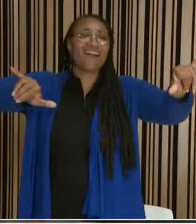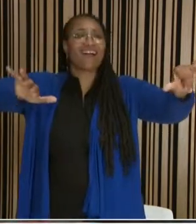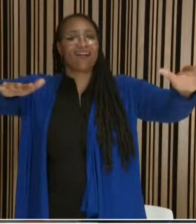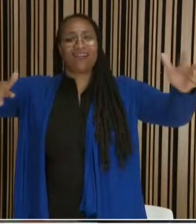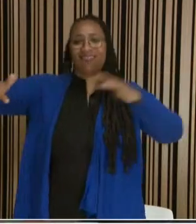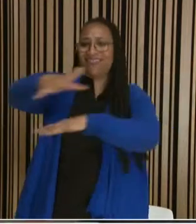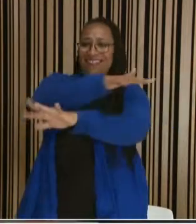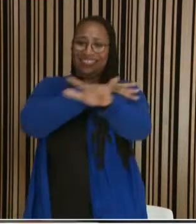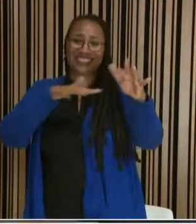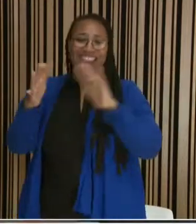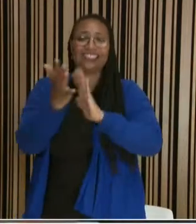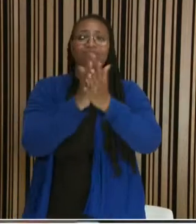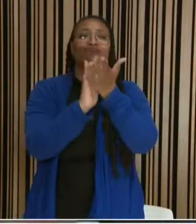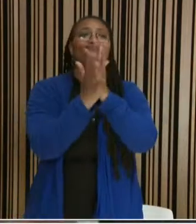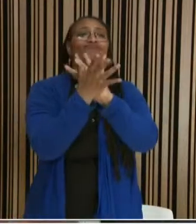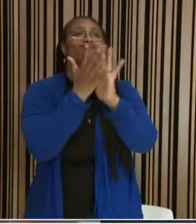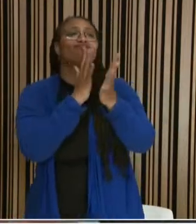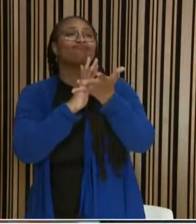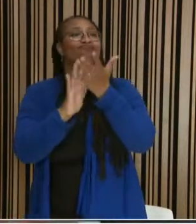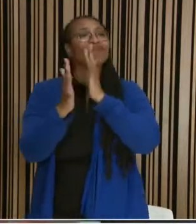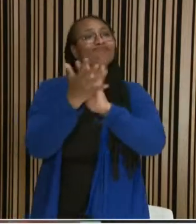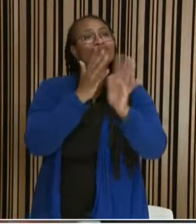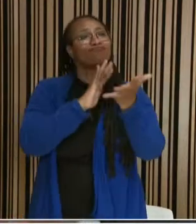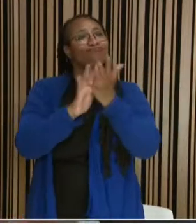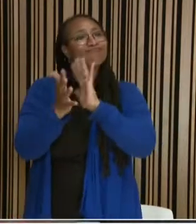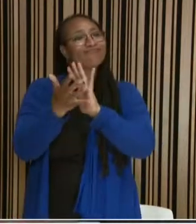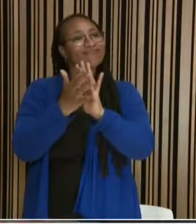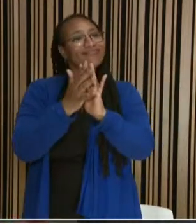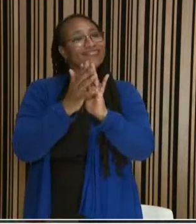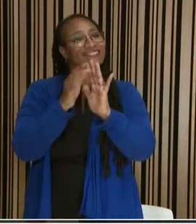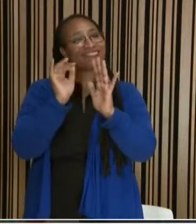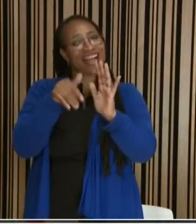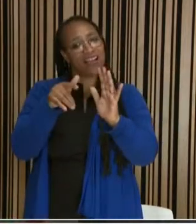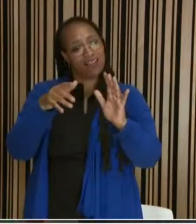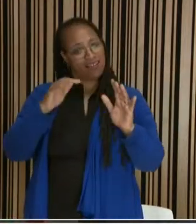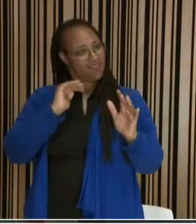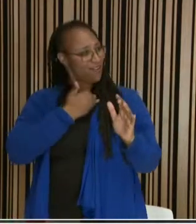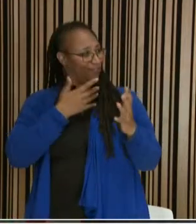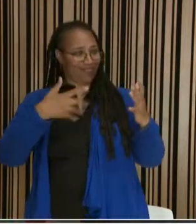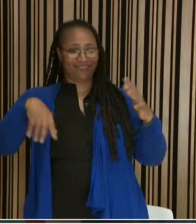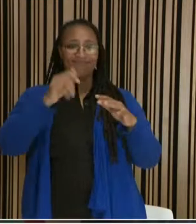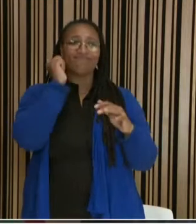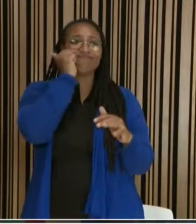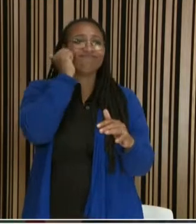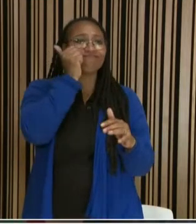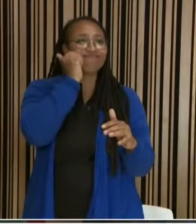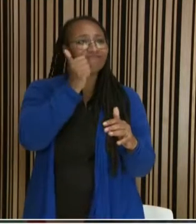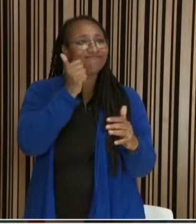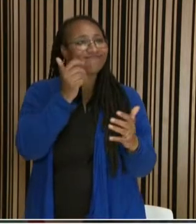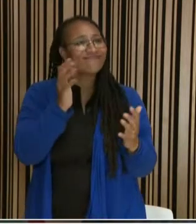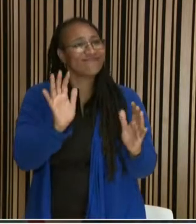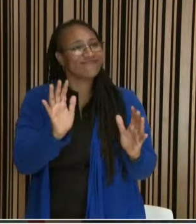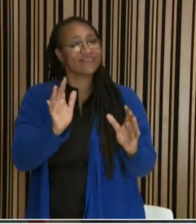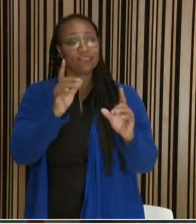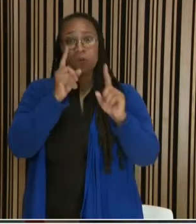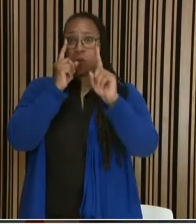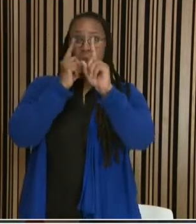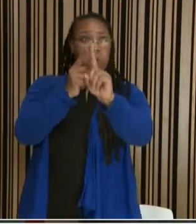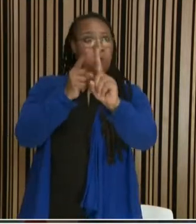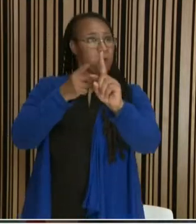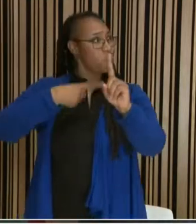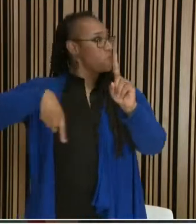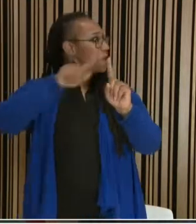on the basics, and this is a message that my cabinet wants me to deliver loud and clear. We have to be good at